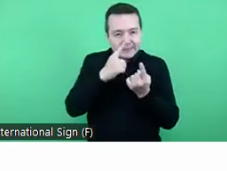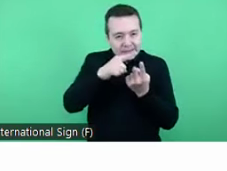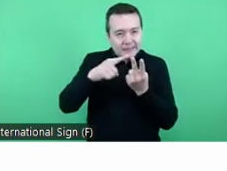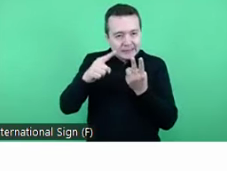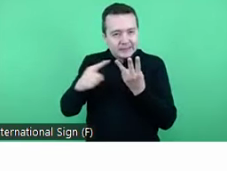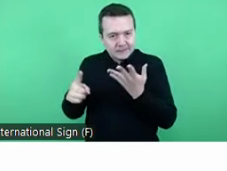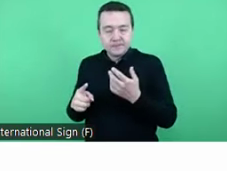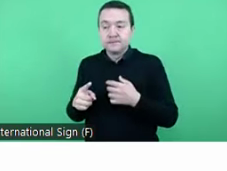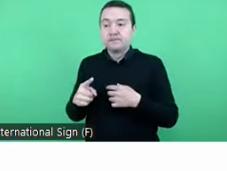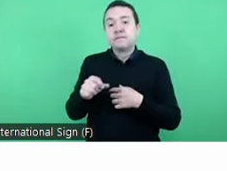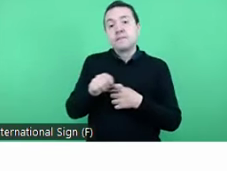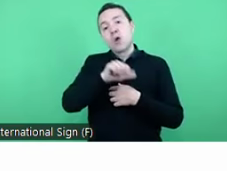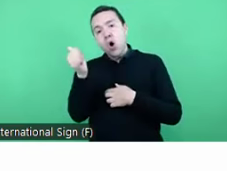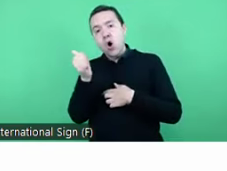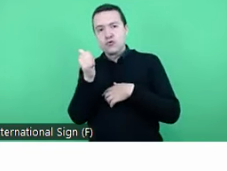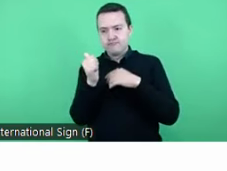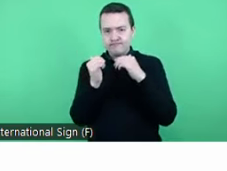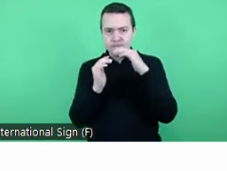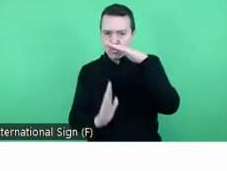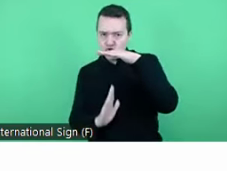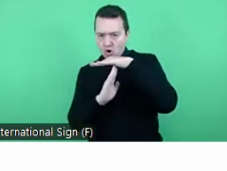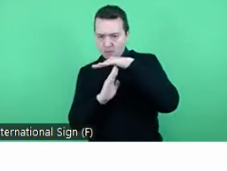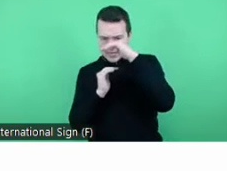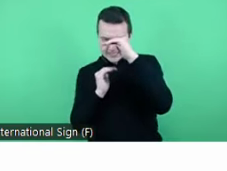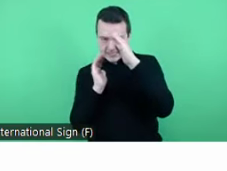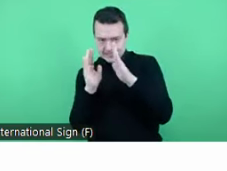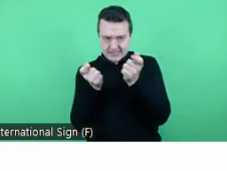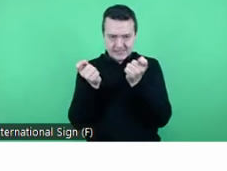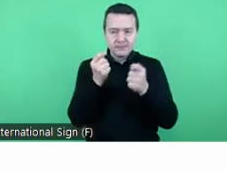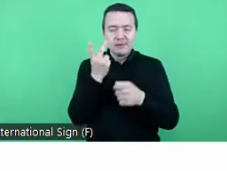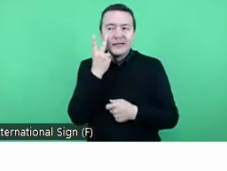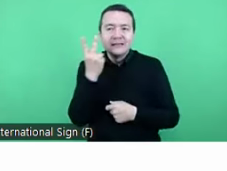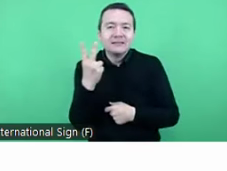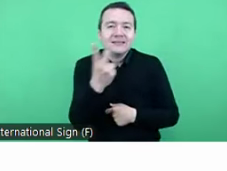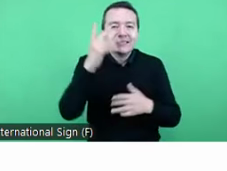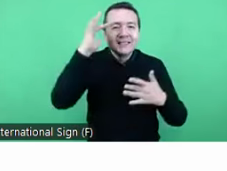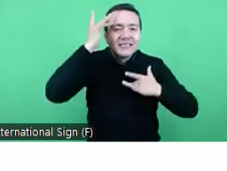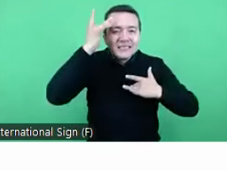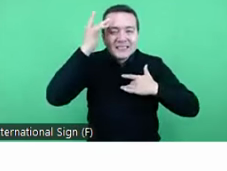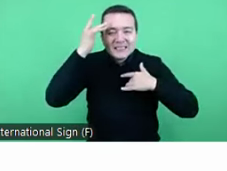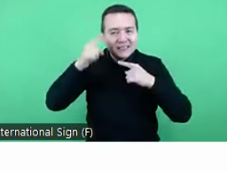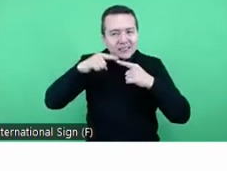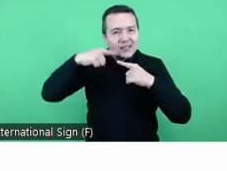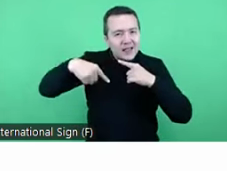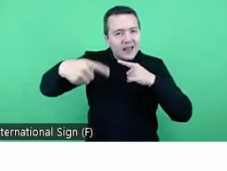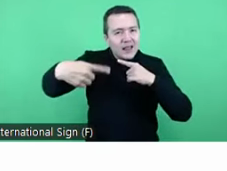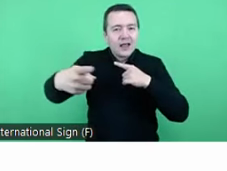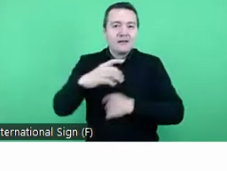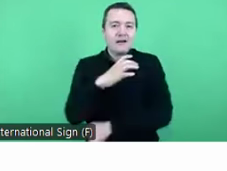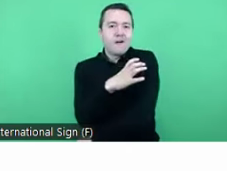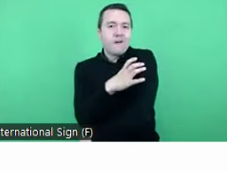on FTM. There are also reduced caps for high prevalence ailments,